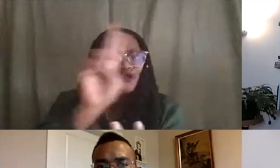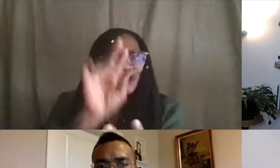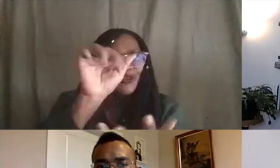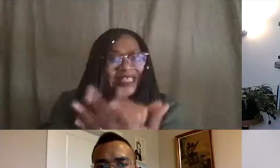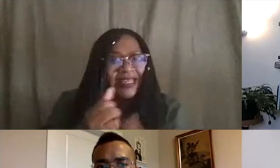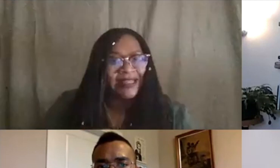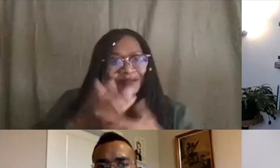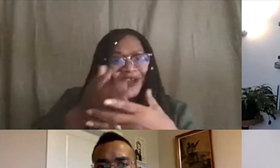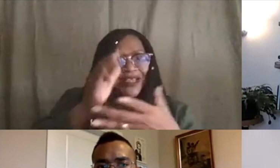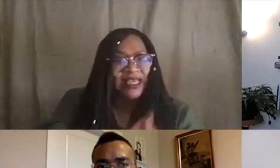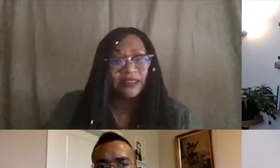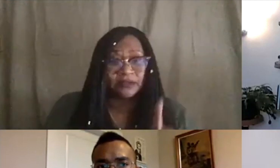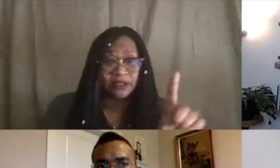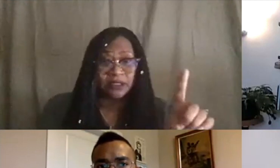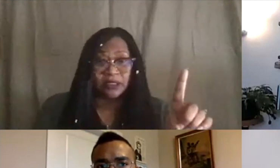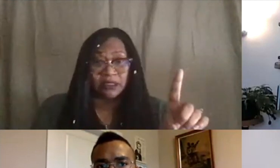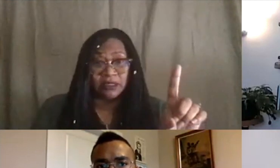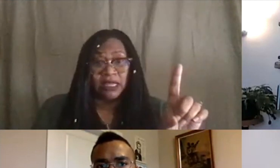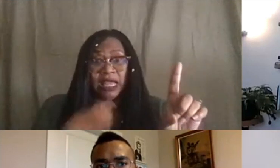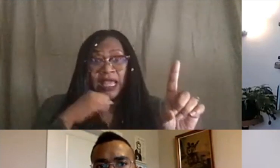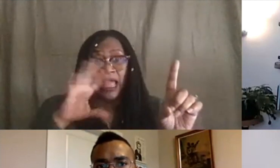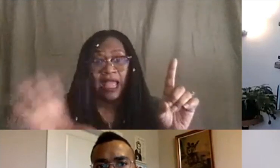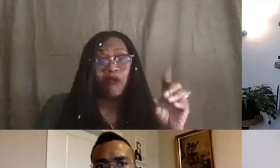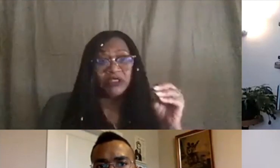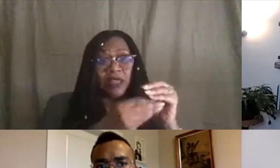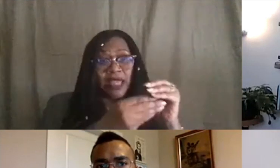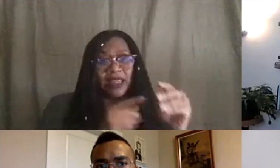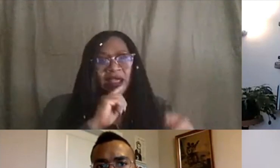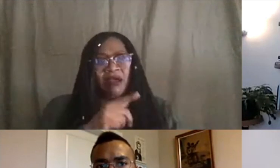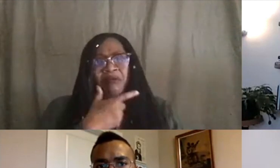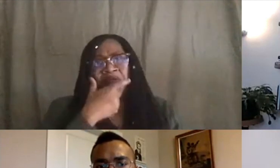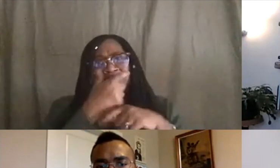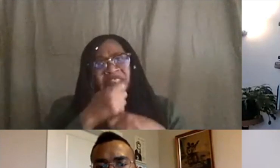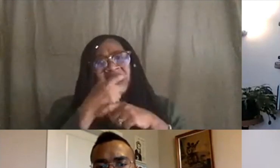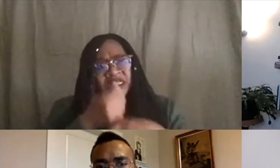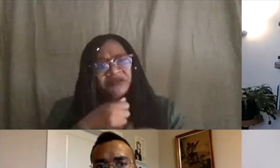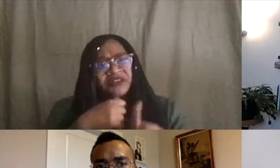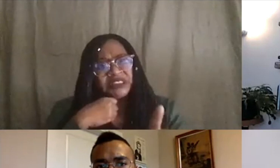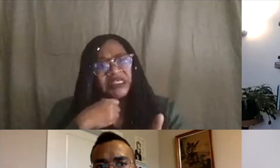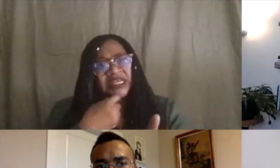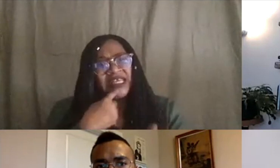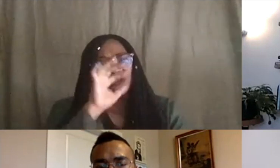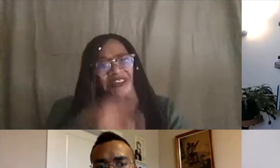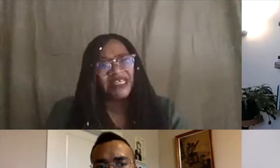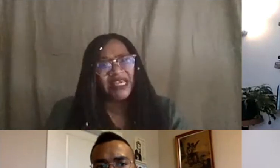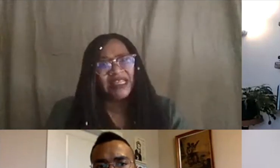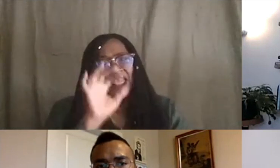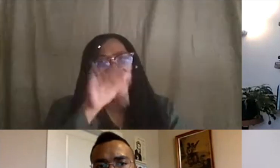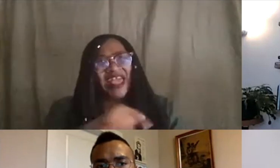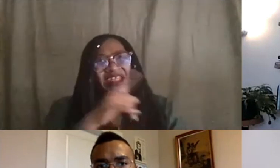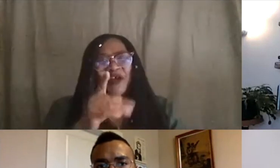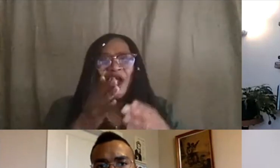Could I say something else? I think that's really interesting that you said that the names read like the